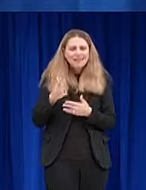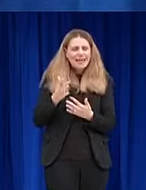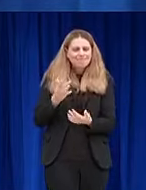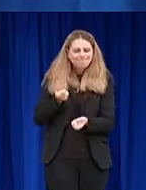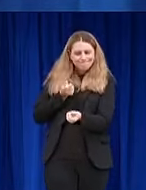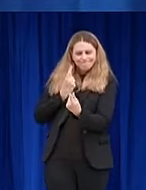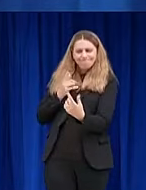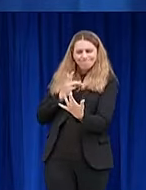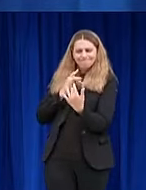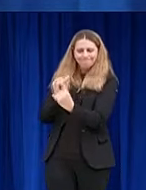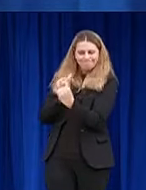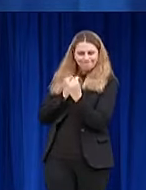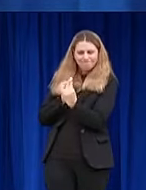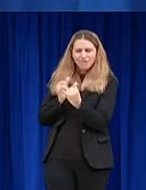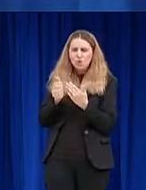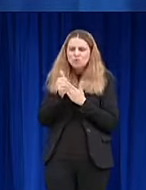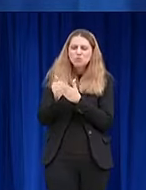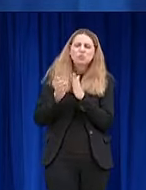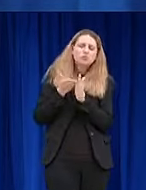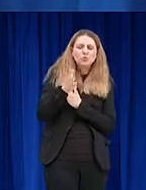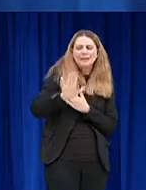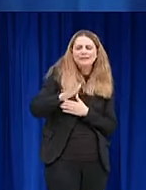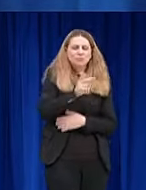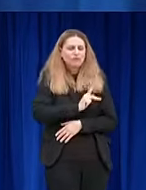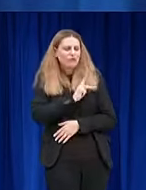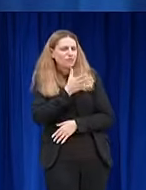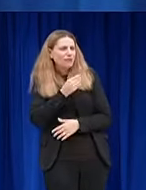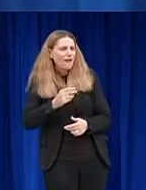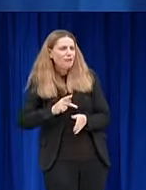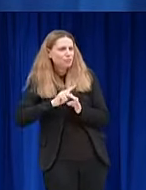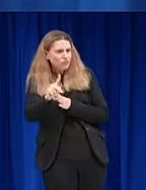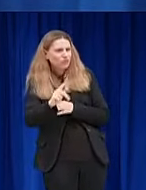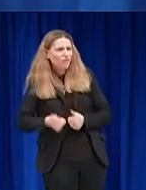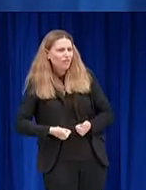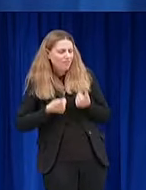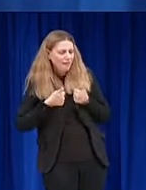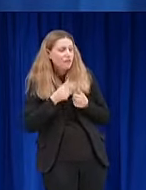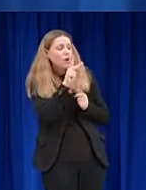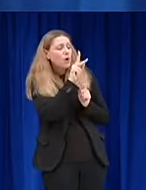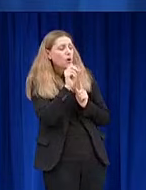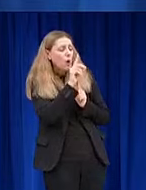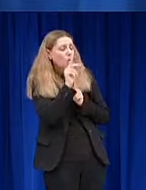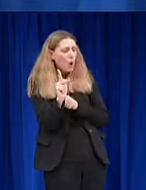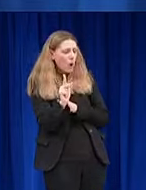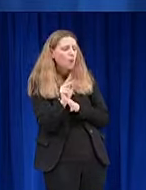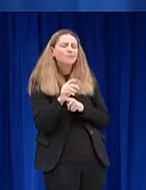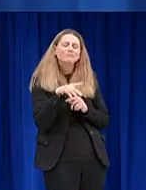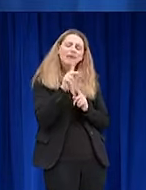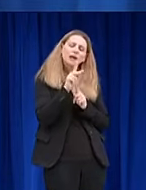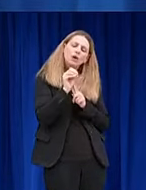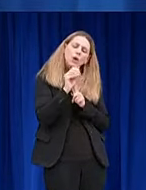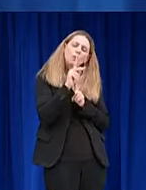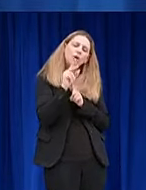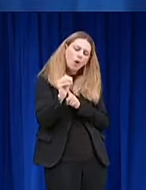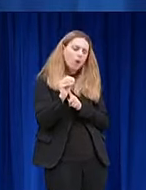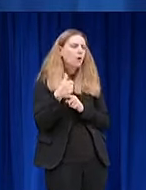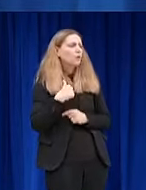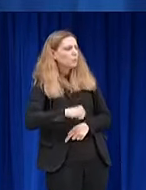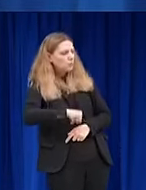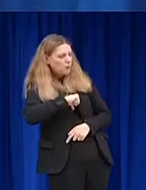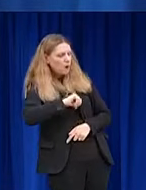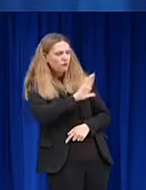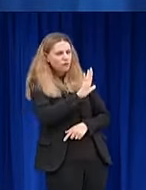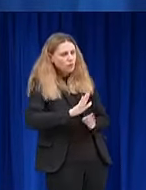personal life. Coco, I'm proud of how you've grown, and you've accomplished so many great things despite